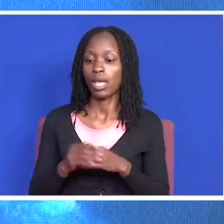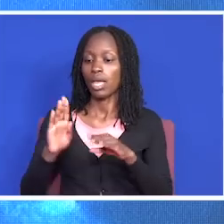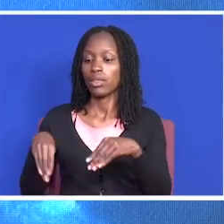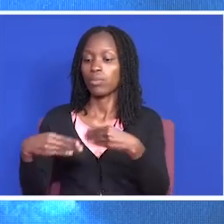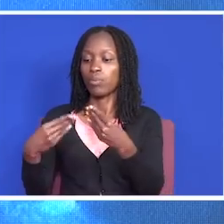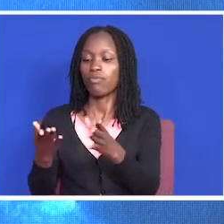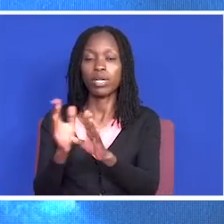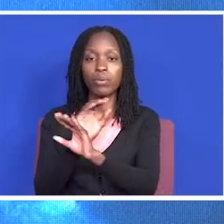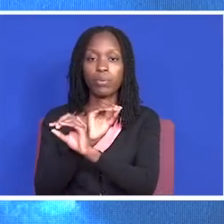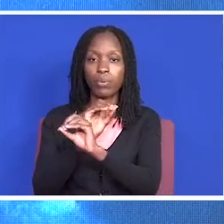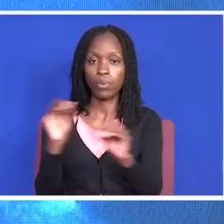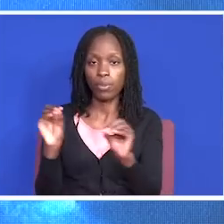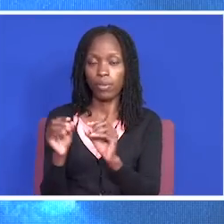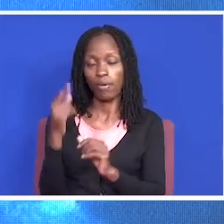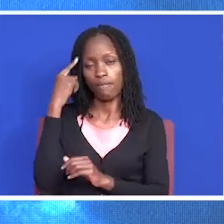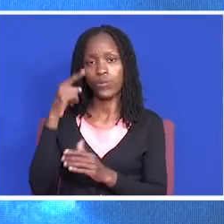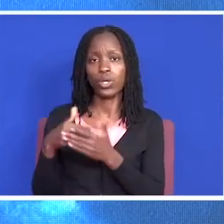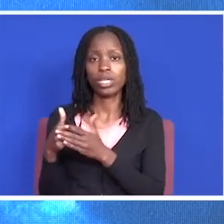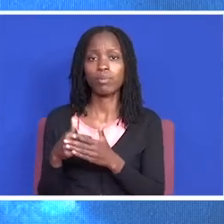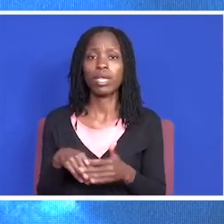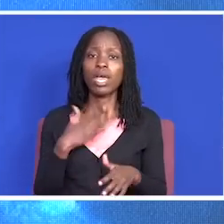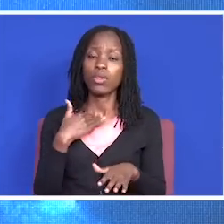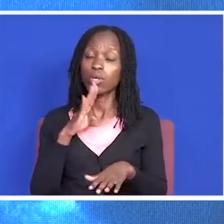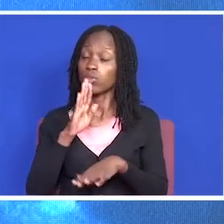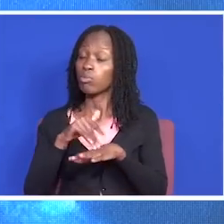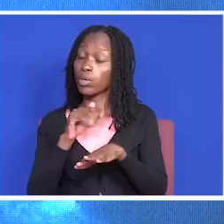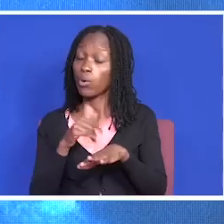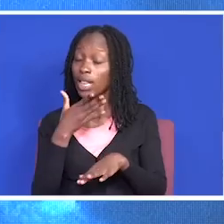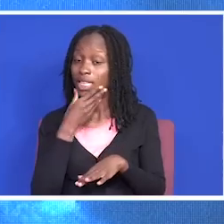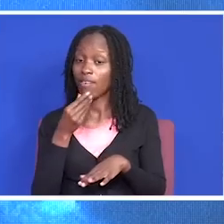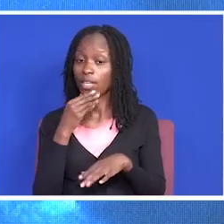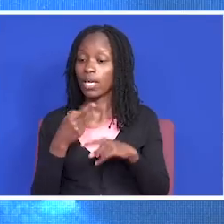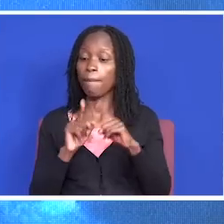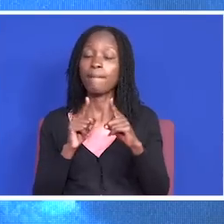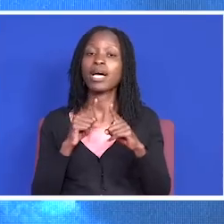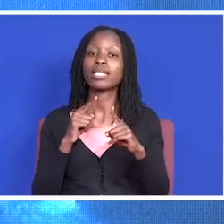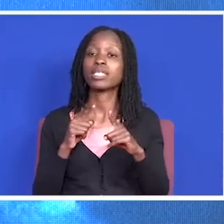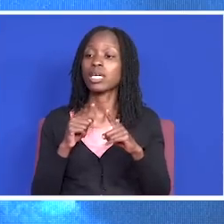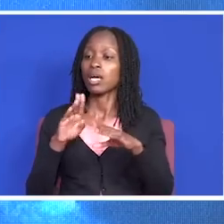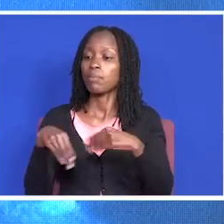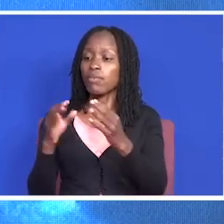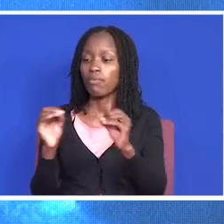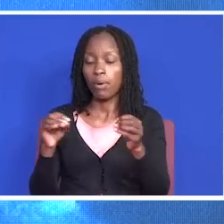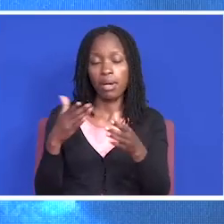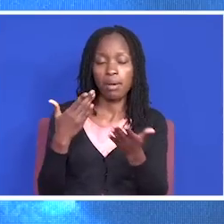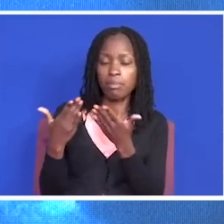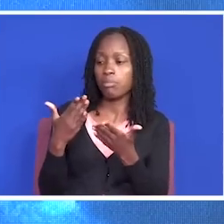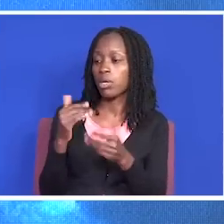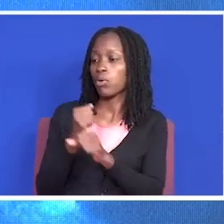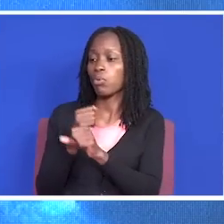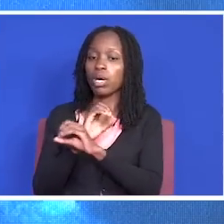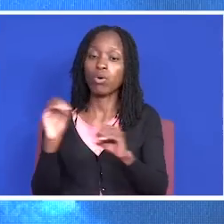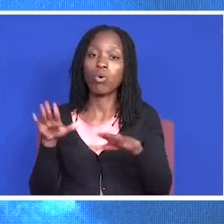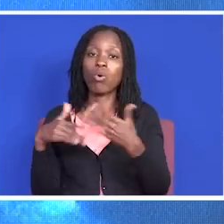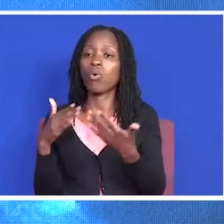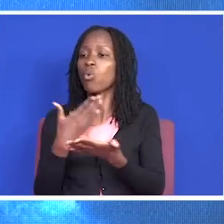not provide in any way for that baby. They still want to be called the father, but they do not, either because they don't work or